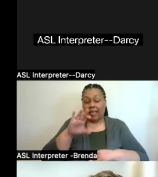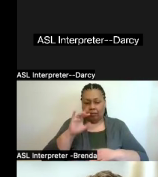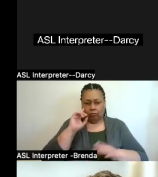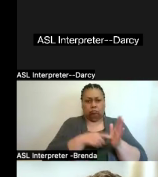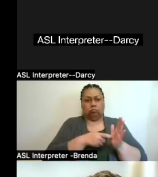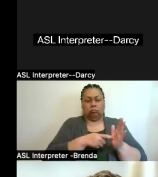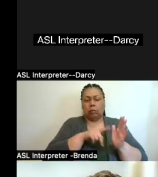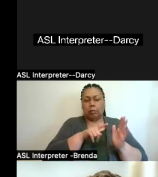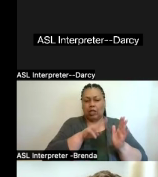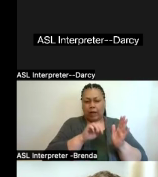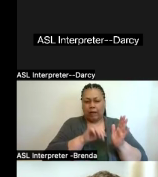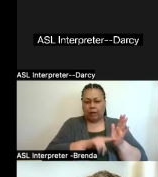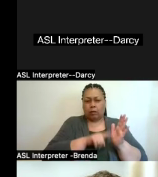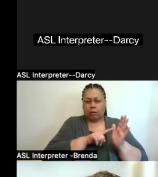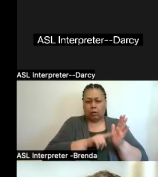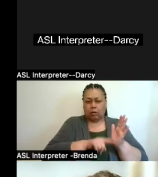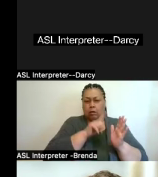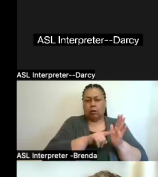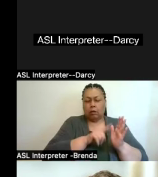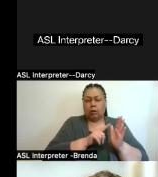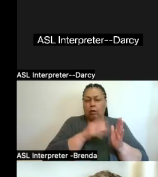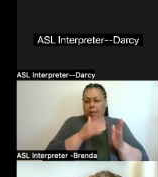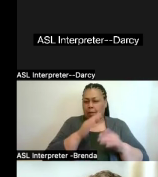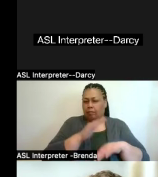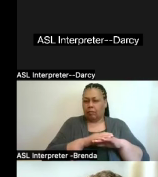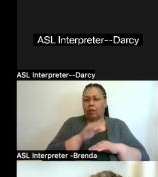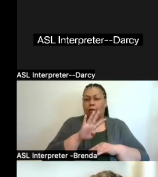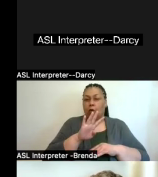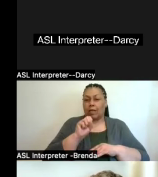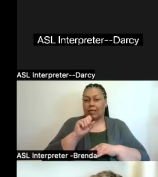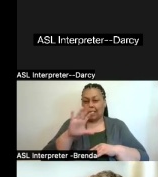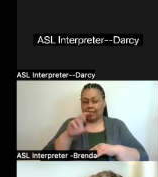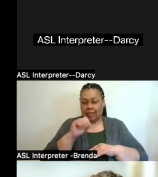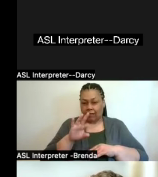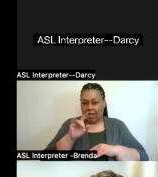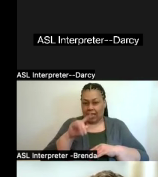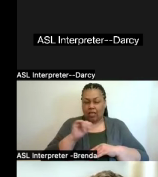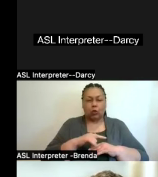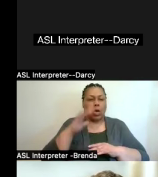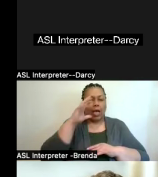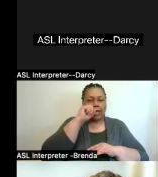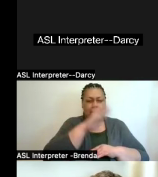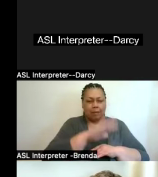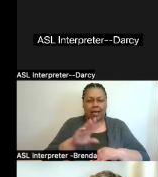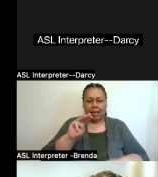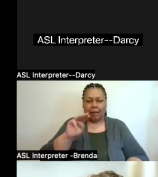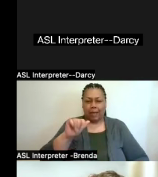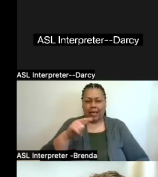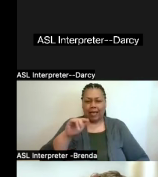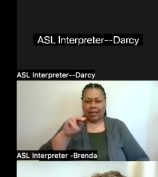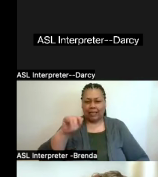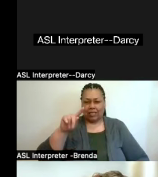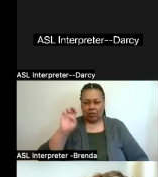earthquake, it will use up to 4 seconds of the P-wave data to estimate the magnitude. And so it will use a